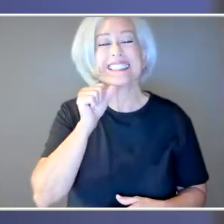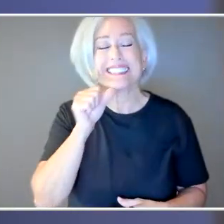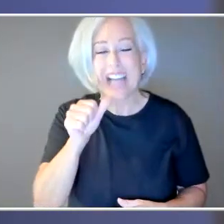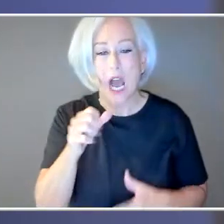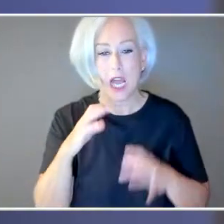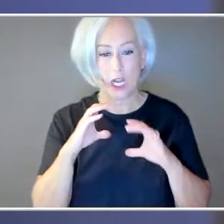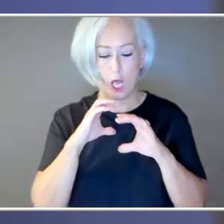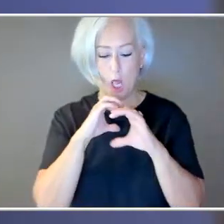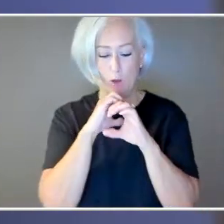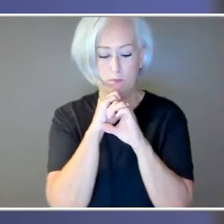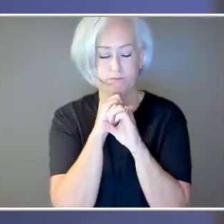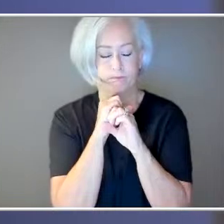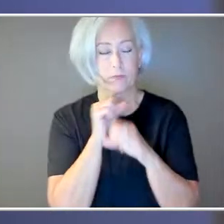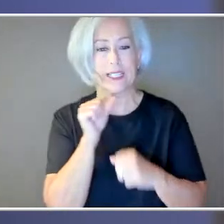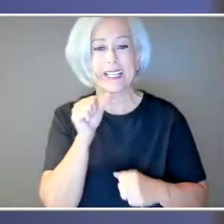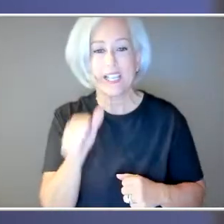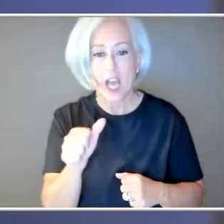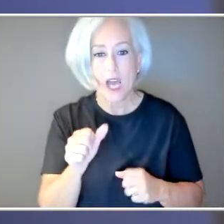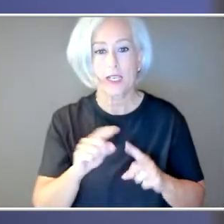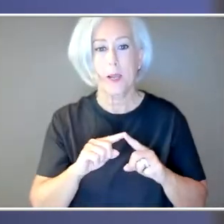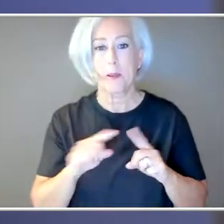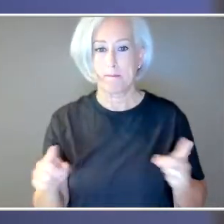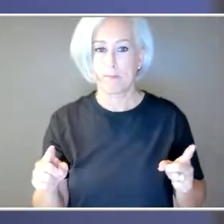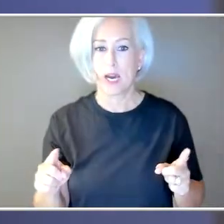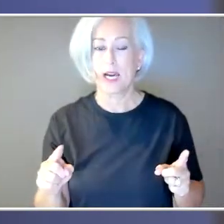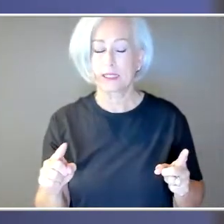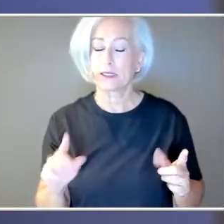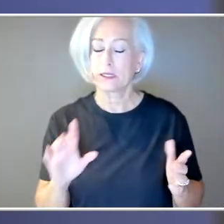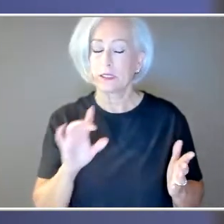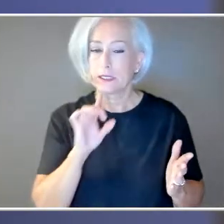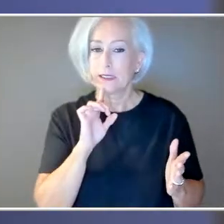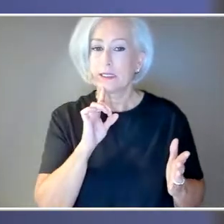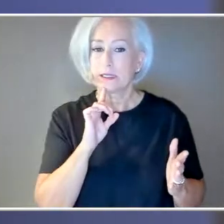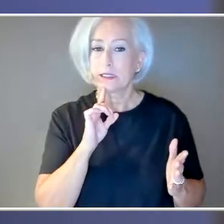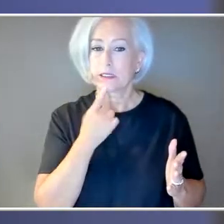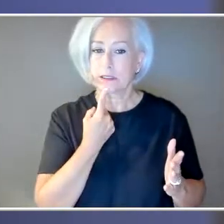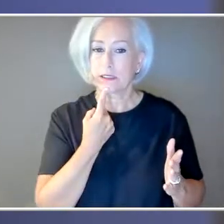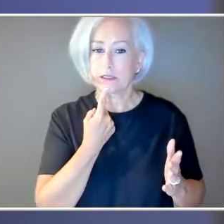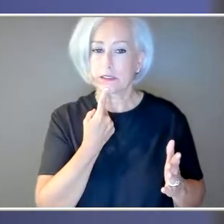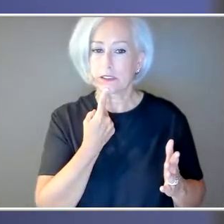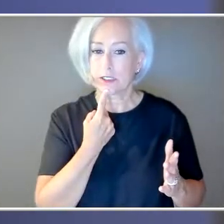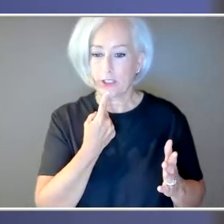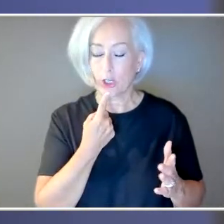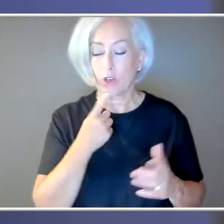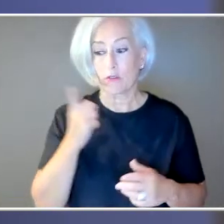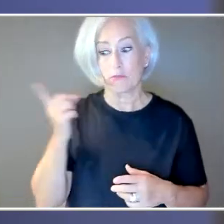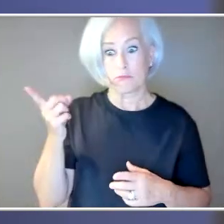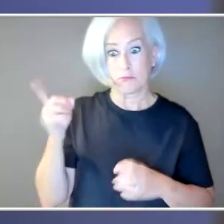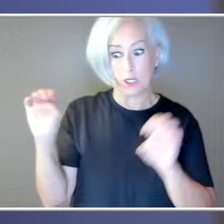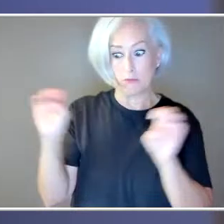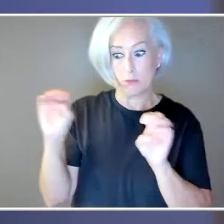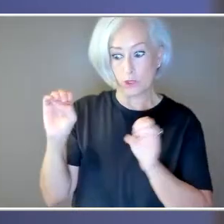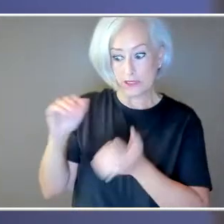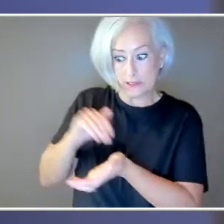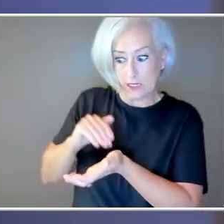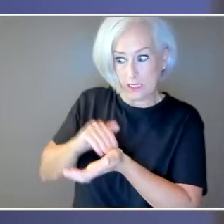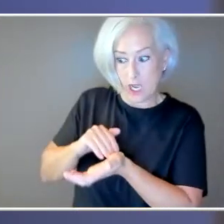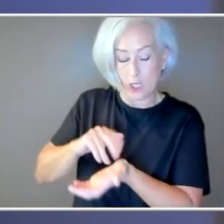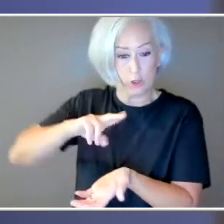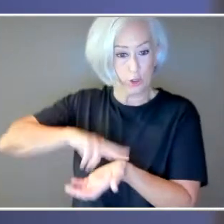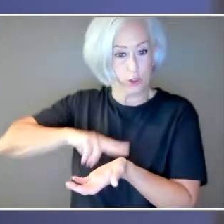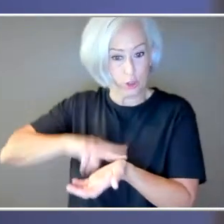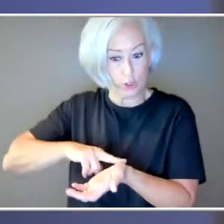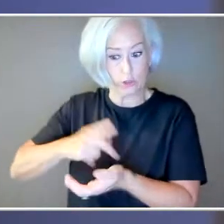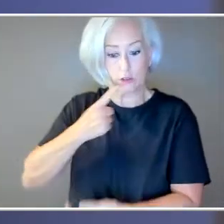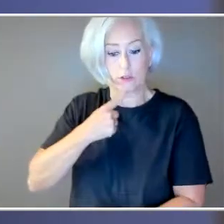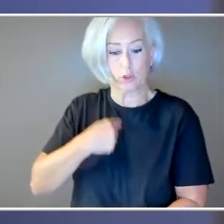had very severe. The emergency room workers and doctors were telling me this